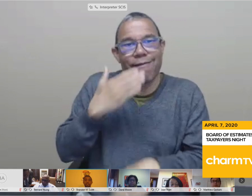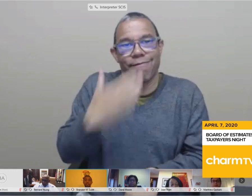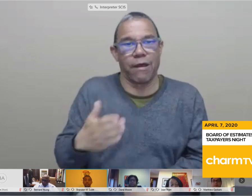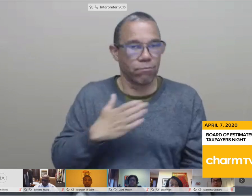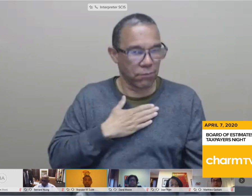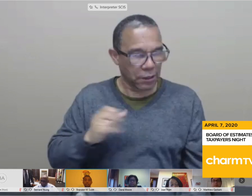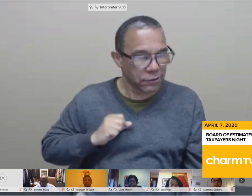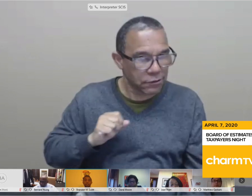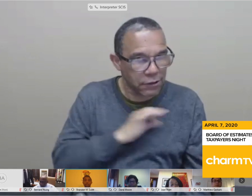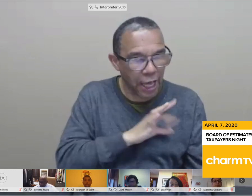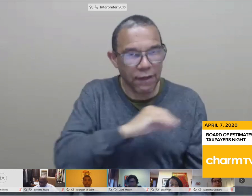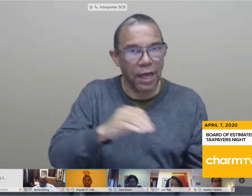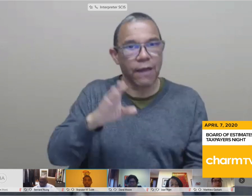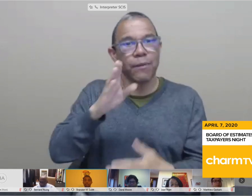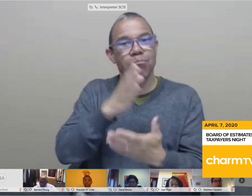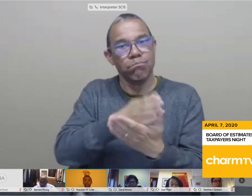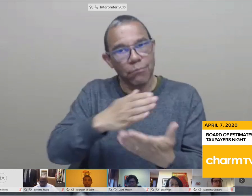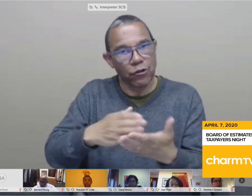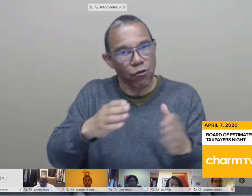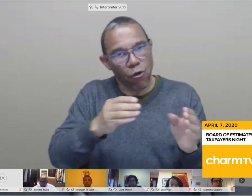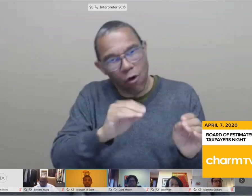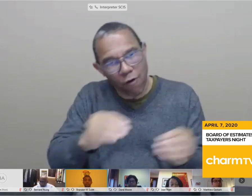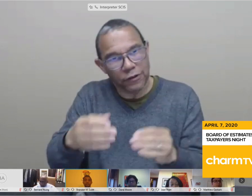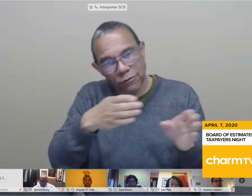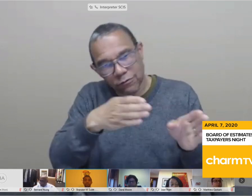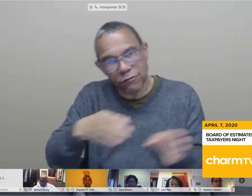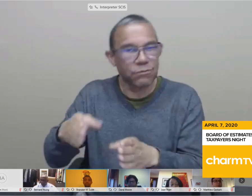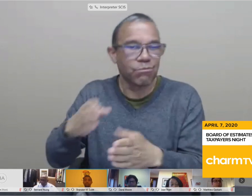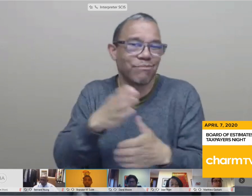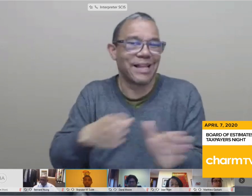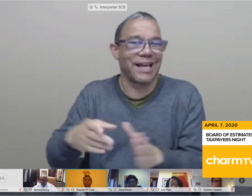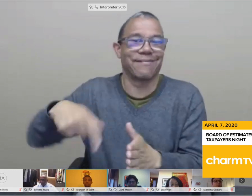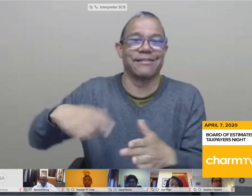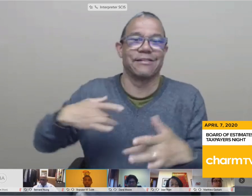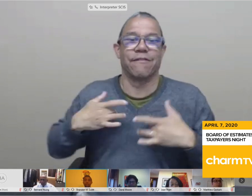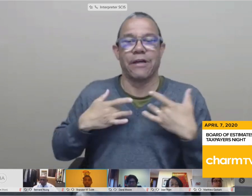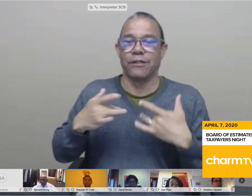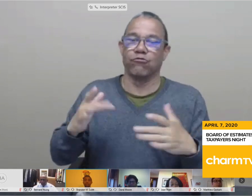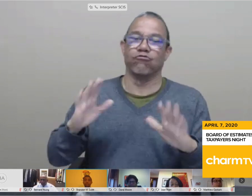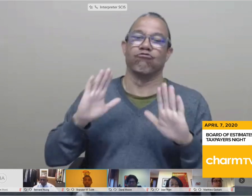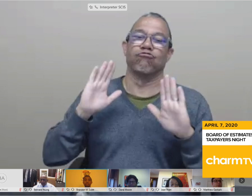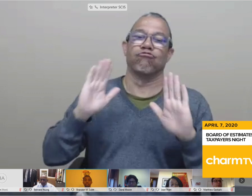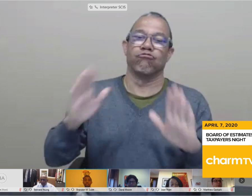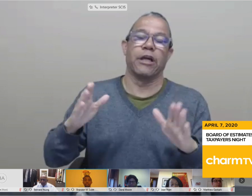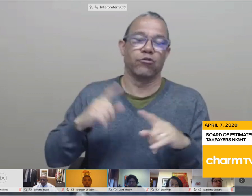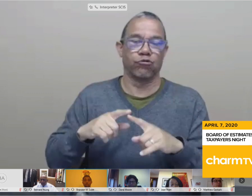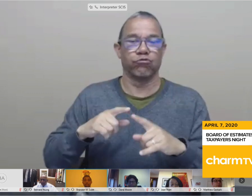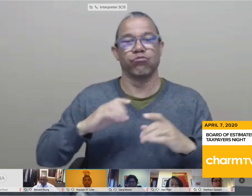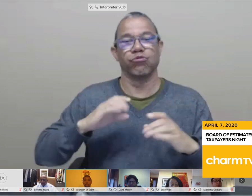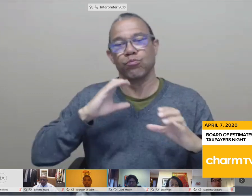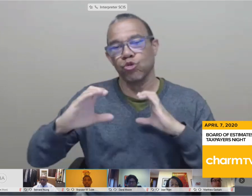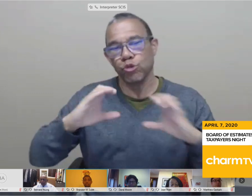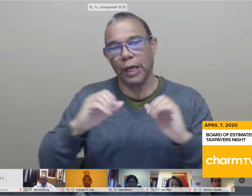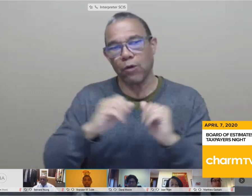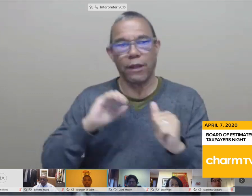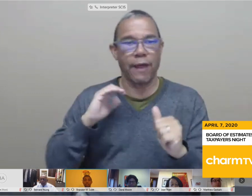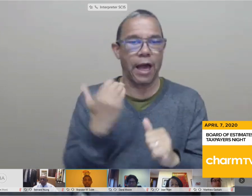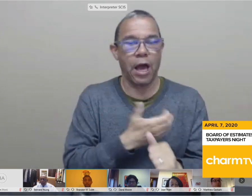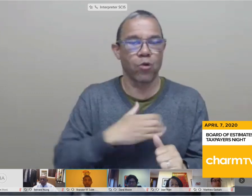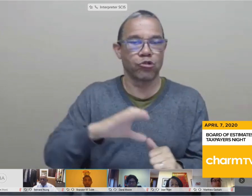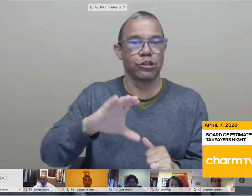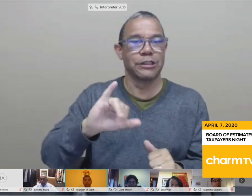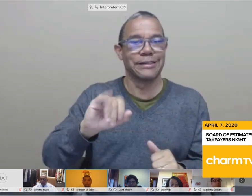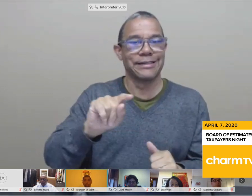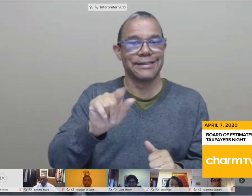and the budget office for planning this event, a great way for us to communicate with our citizens amidst this COVID-19